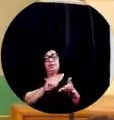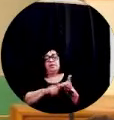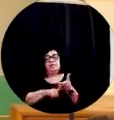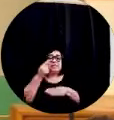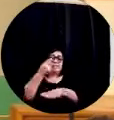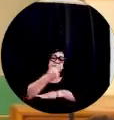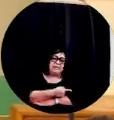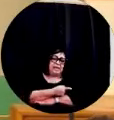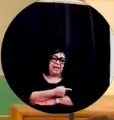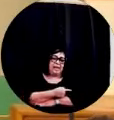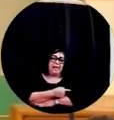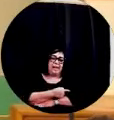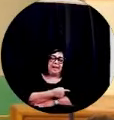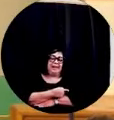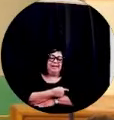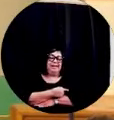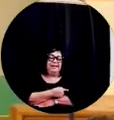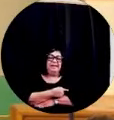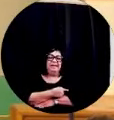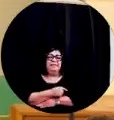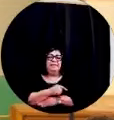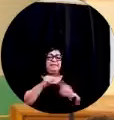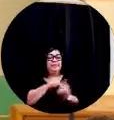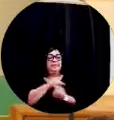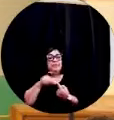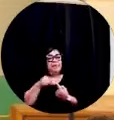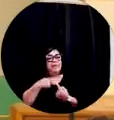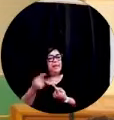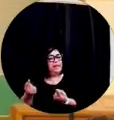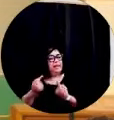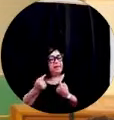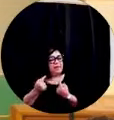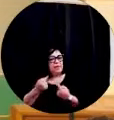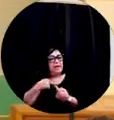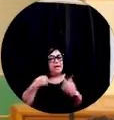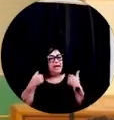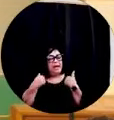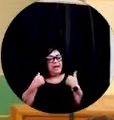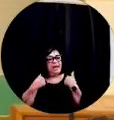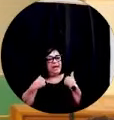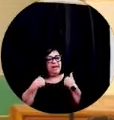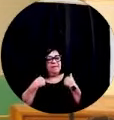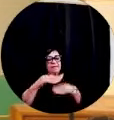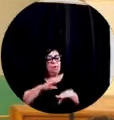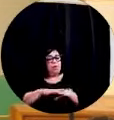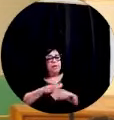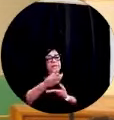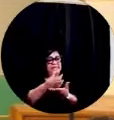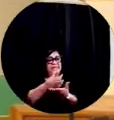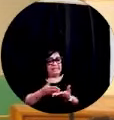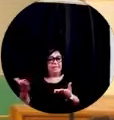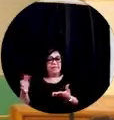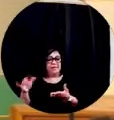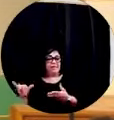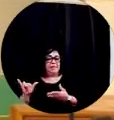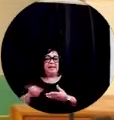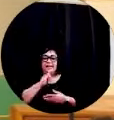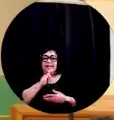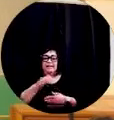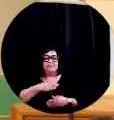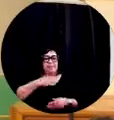that belongs to my parents. I have on my mom's brooch. And I usually